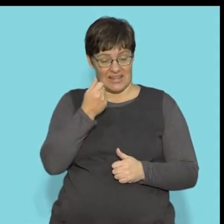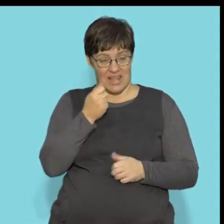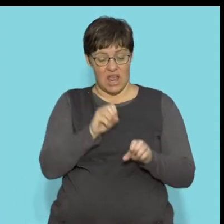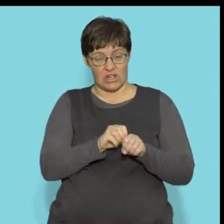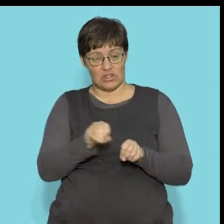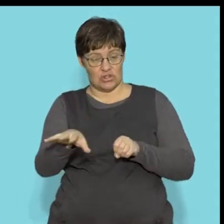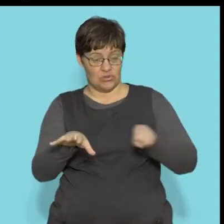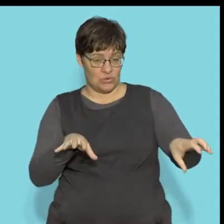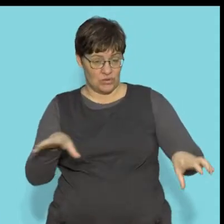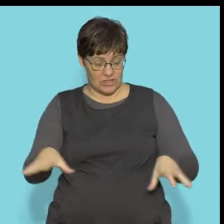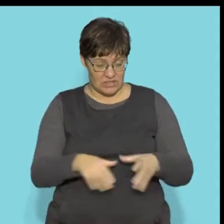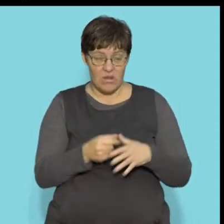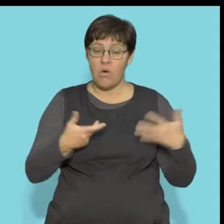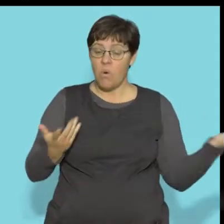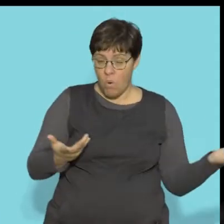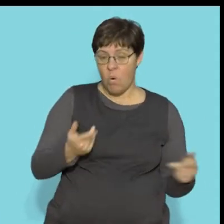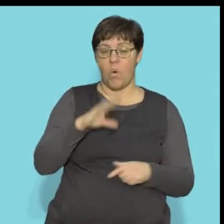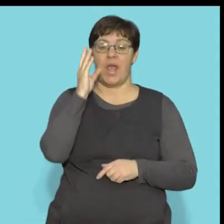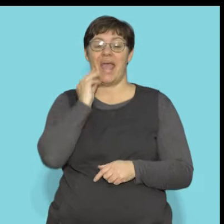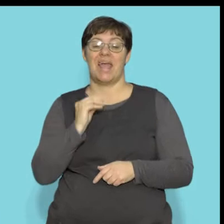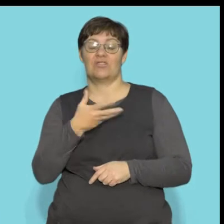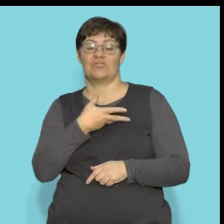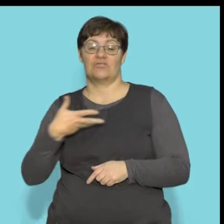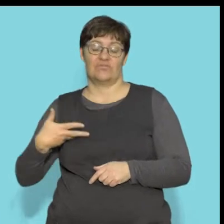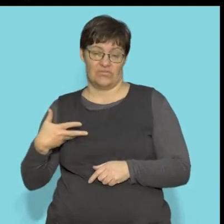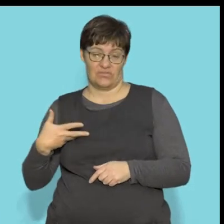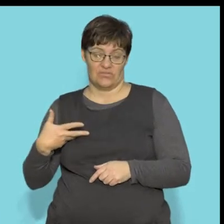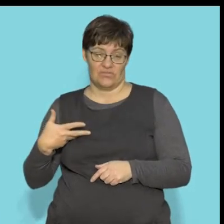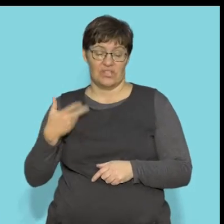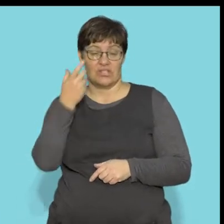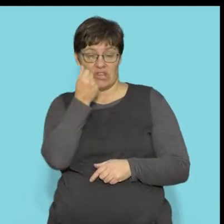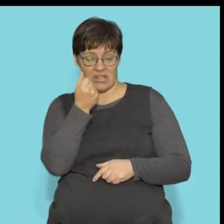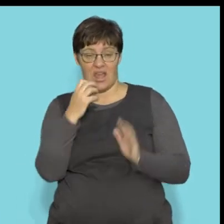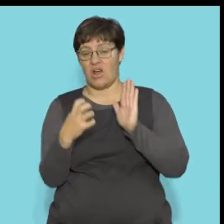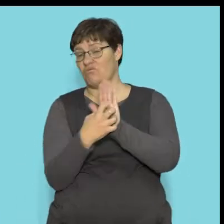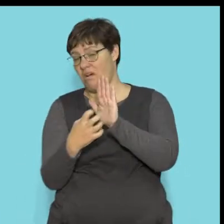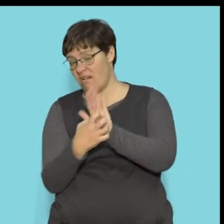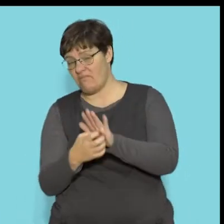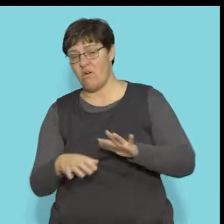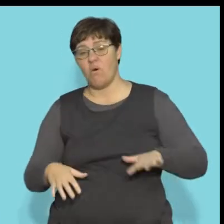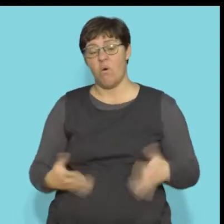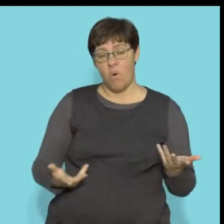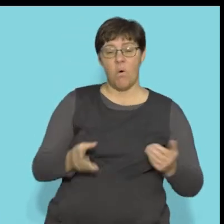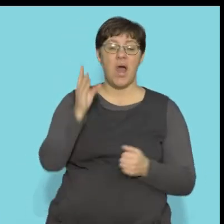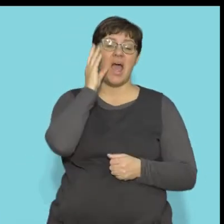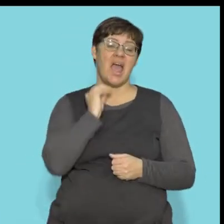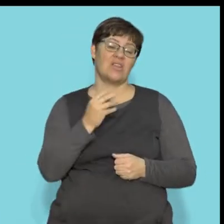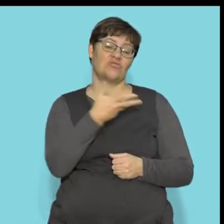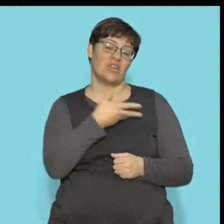age-gender distribution or an age-gender graph, or we could call it